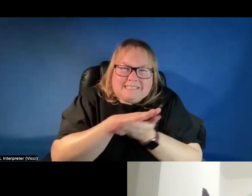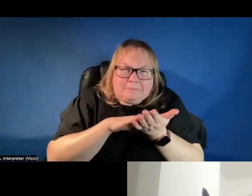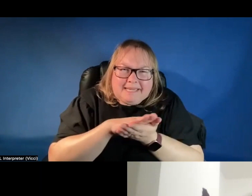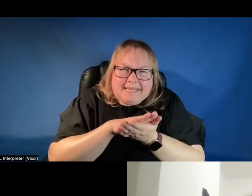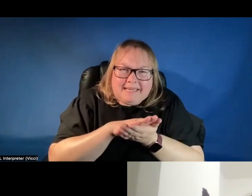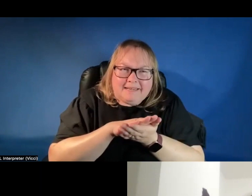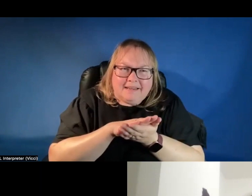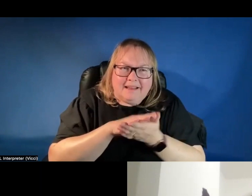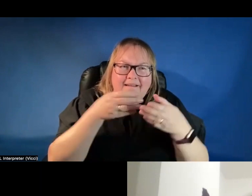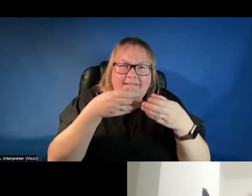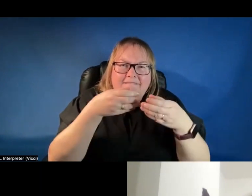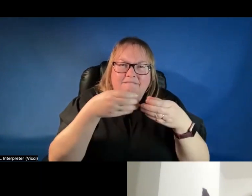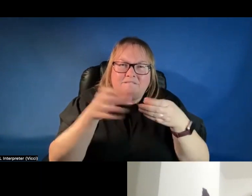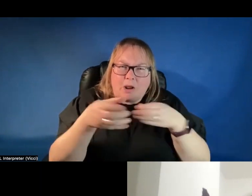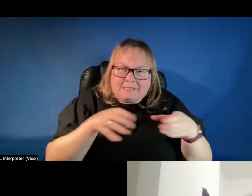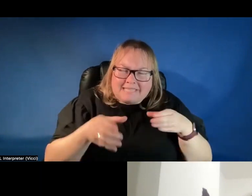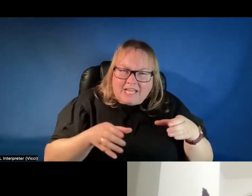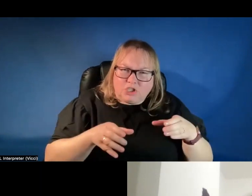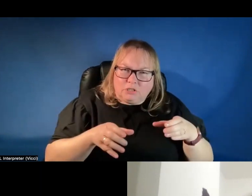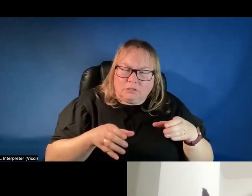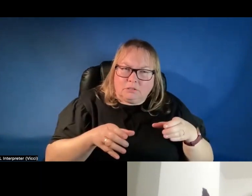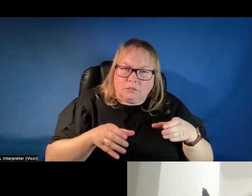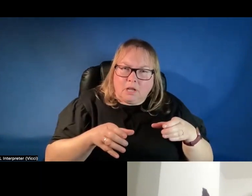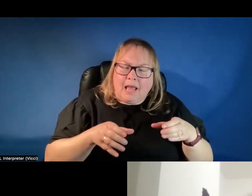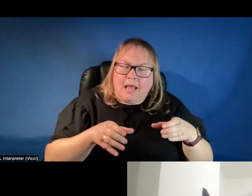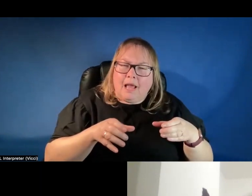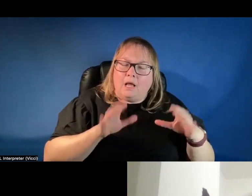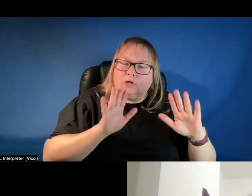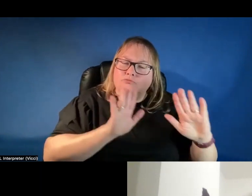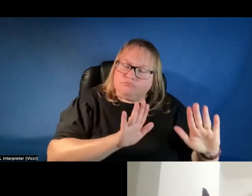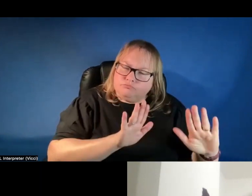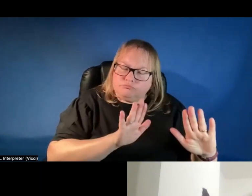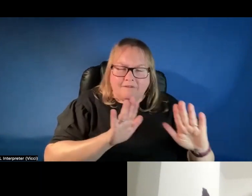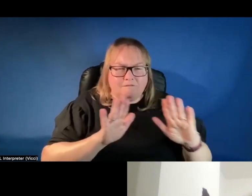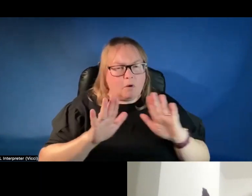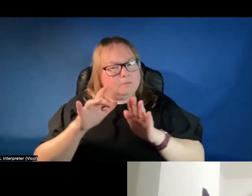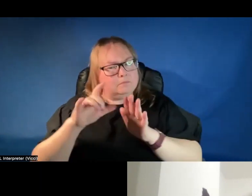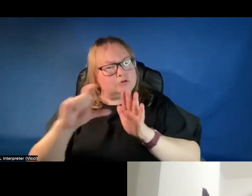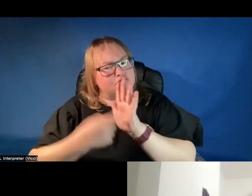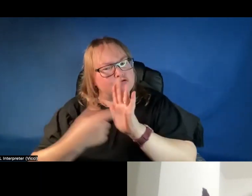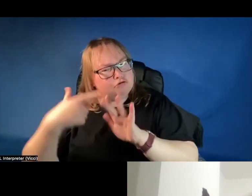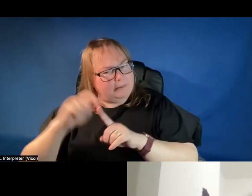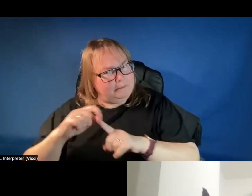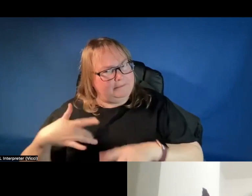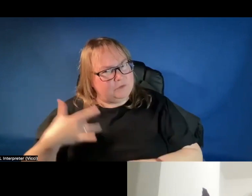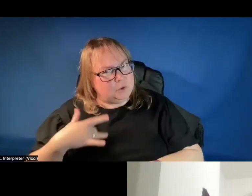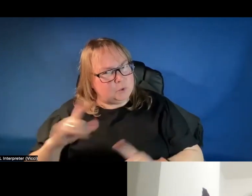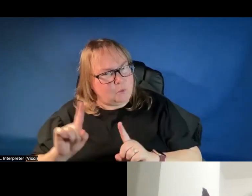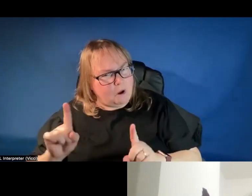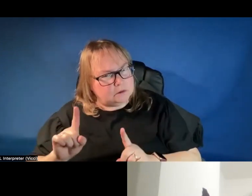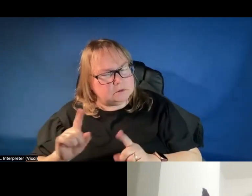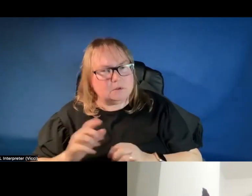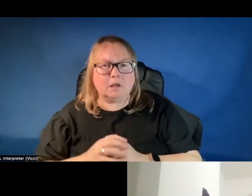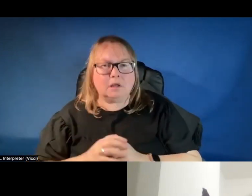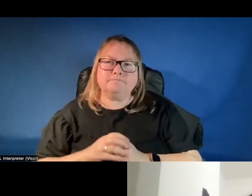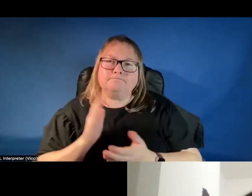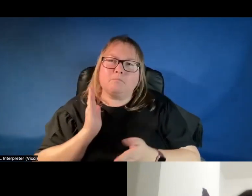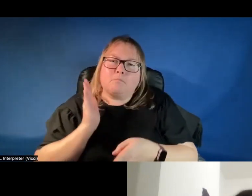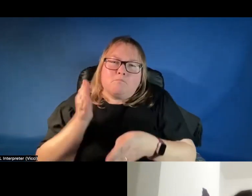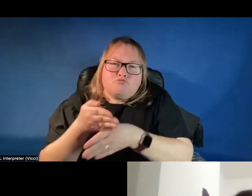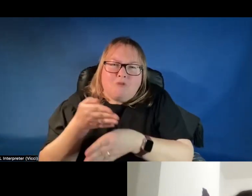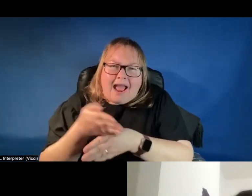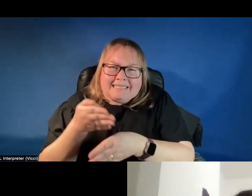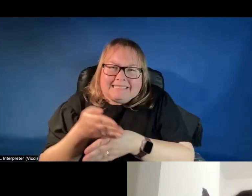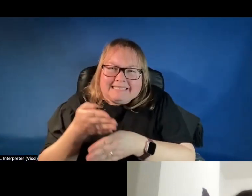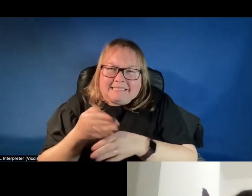kind of a Crip existence thing, but looking at practice, the idea that maybe there's something